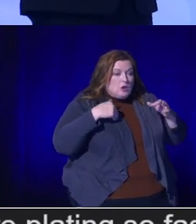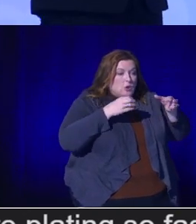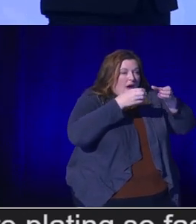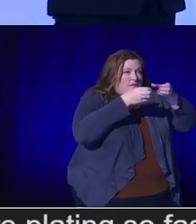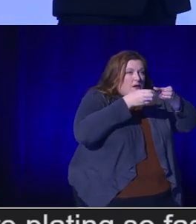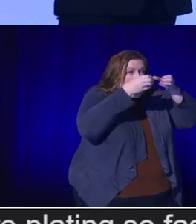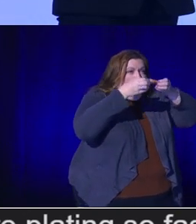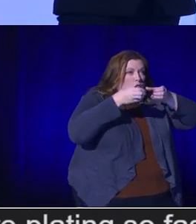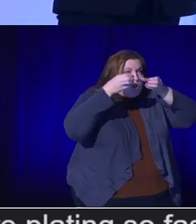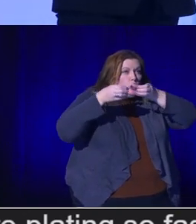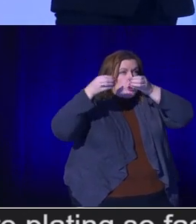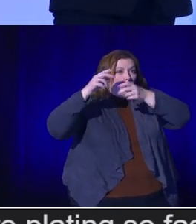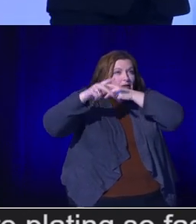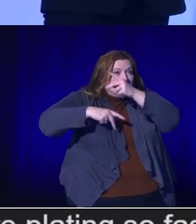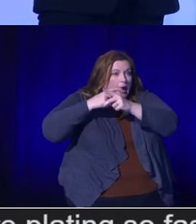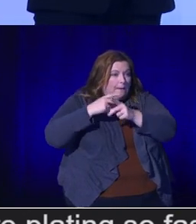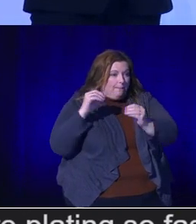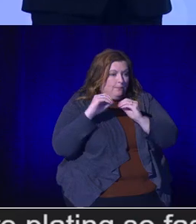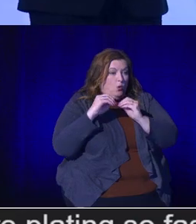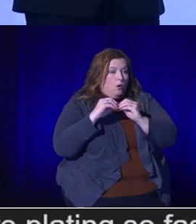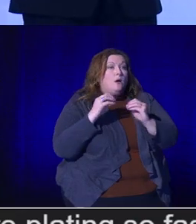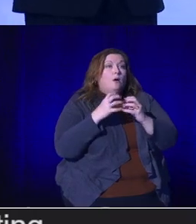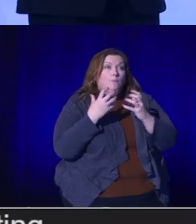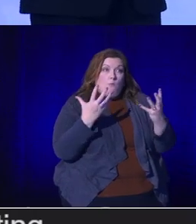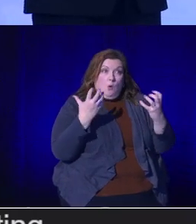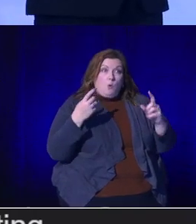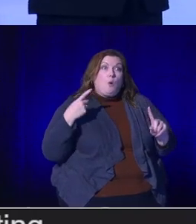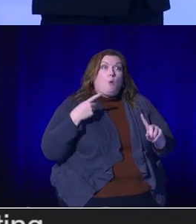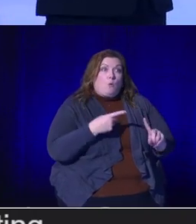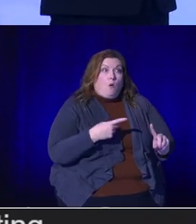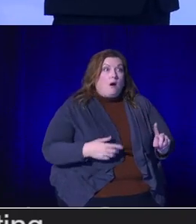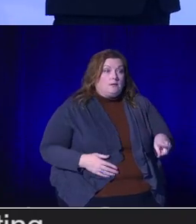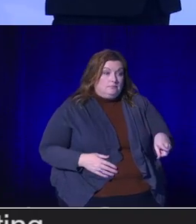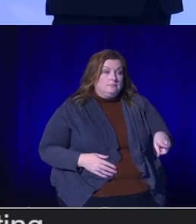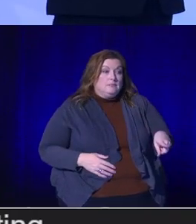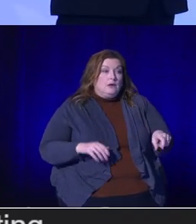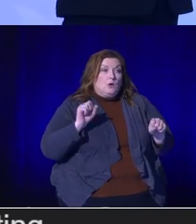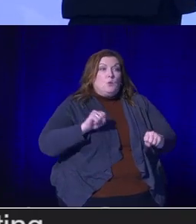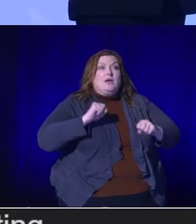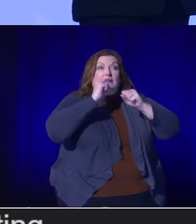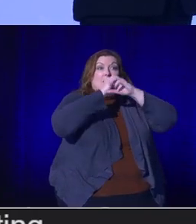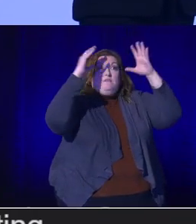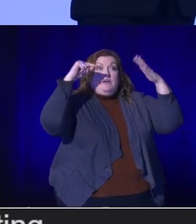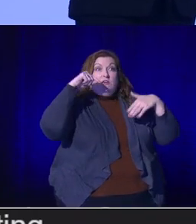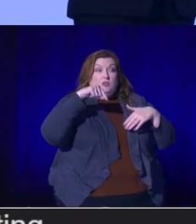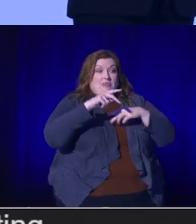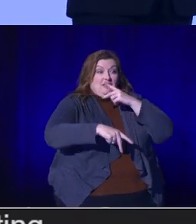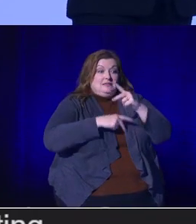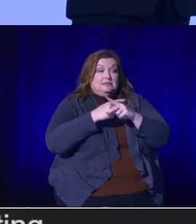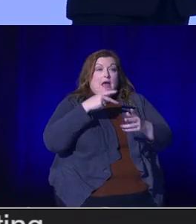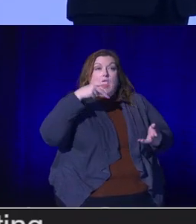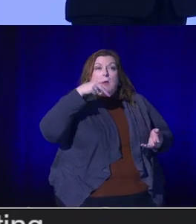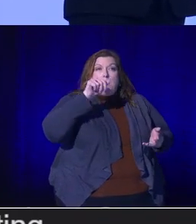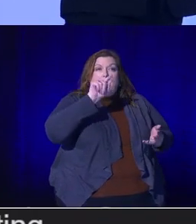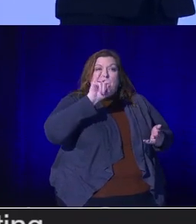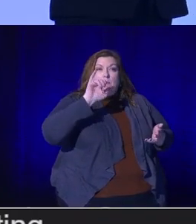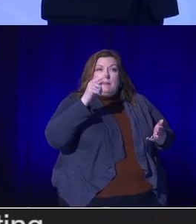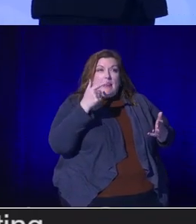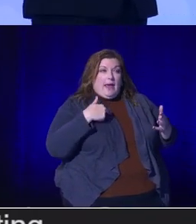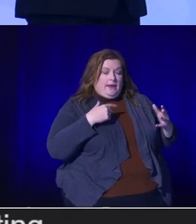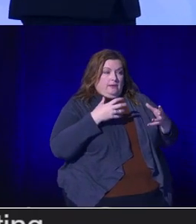type plating, which is more desirable. And we can sort of envision that this sort of plating can happen